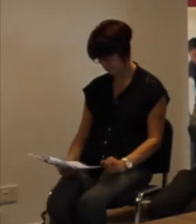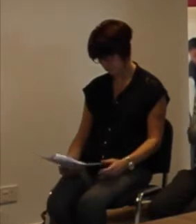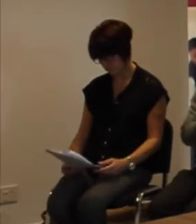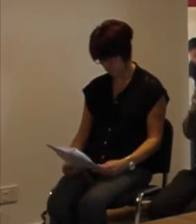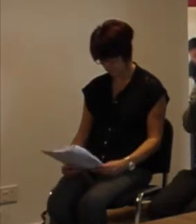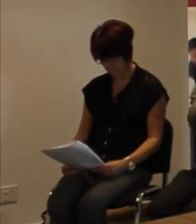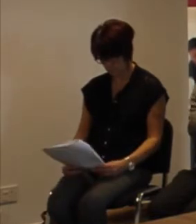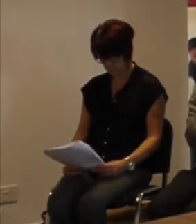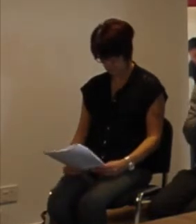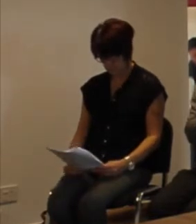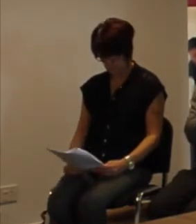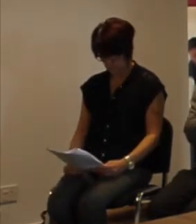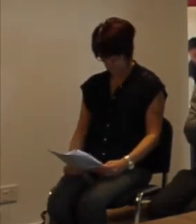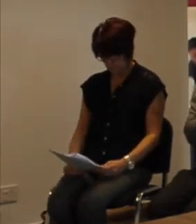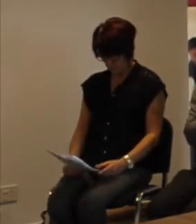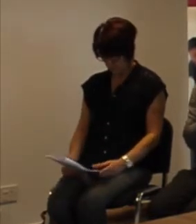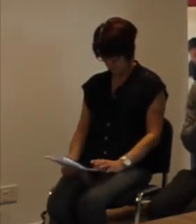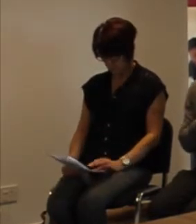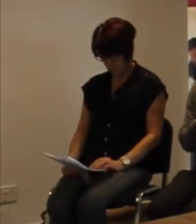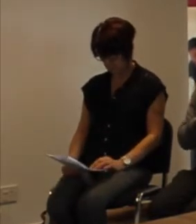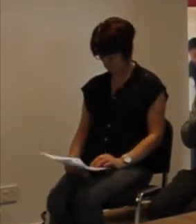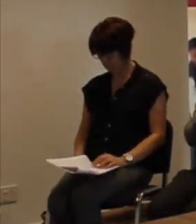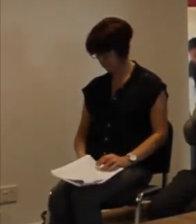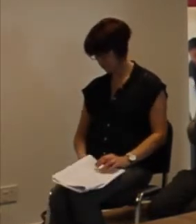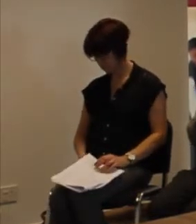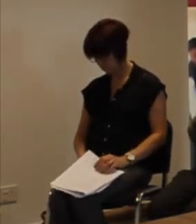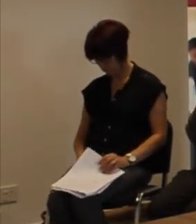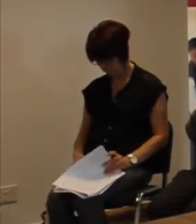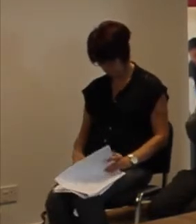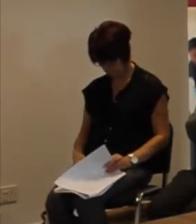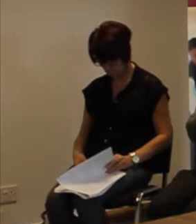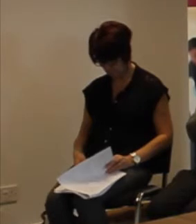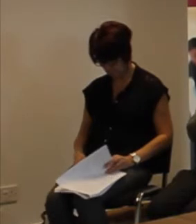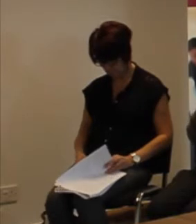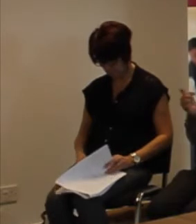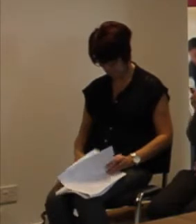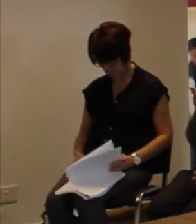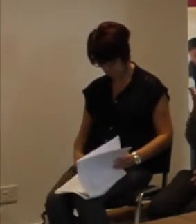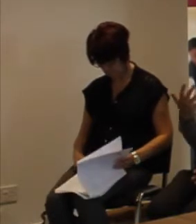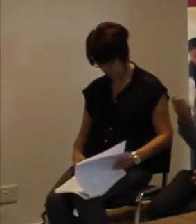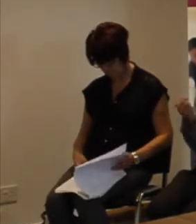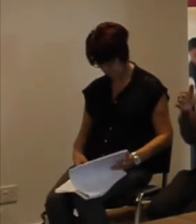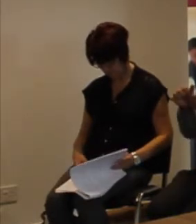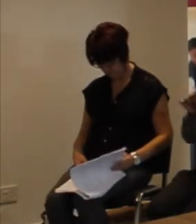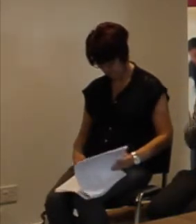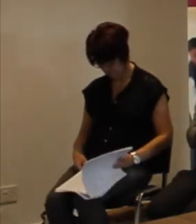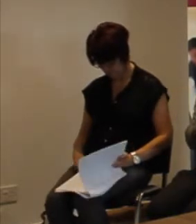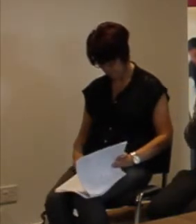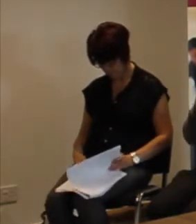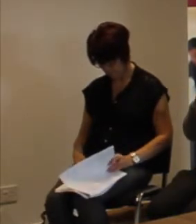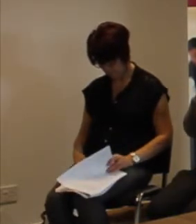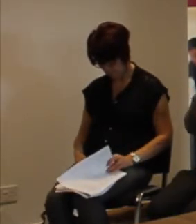in the compliance department. But there is a list. There's a list, and in fact I'll just